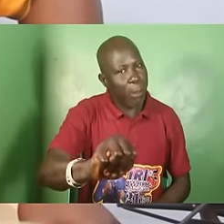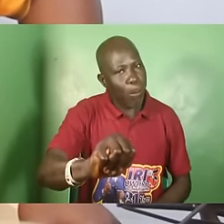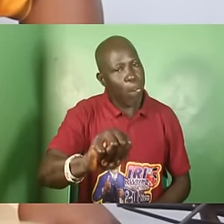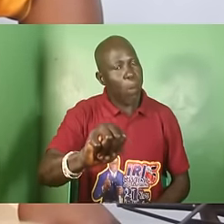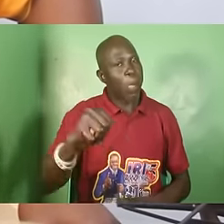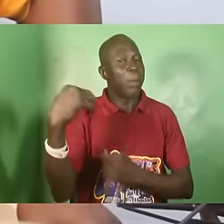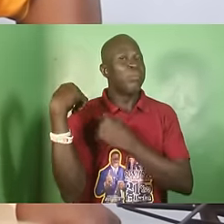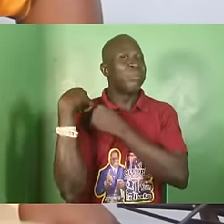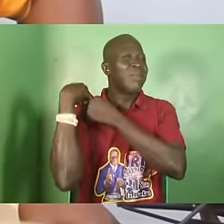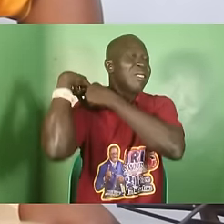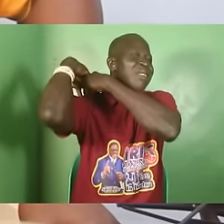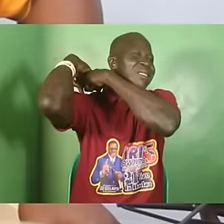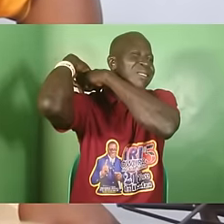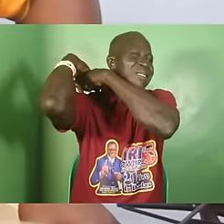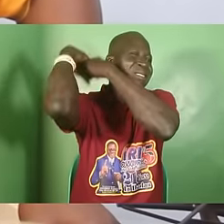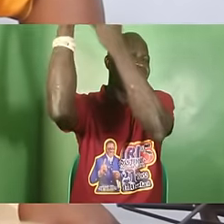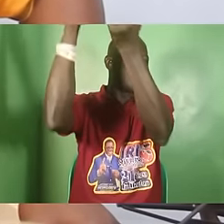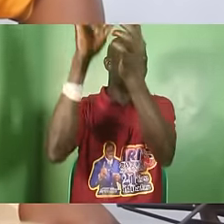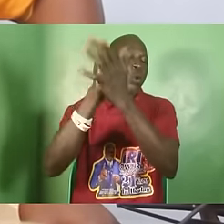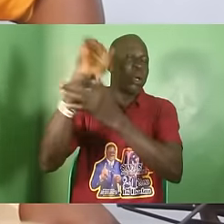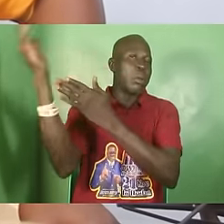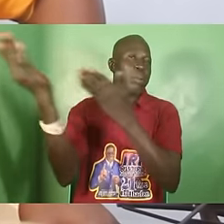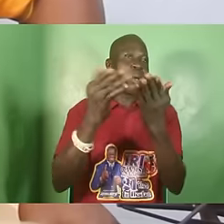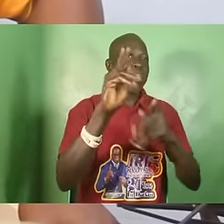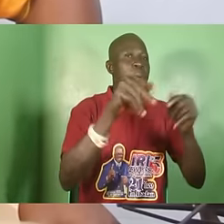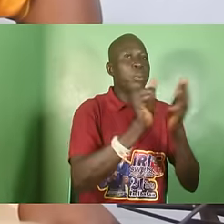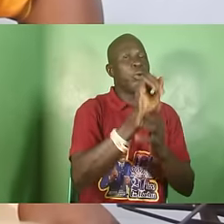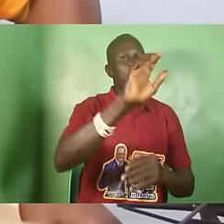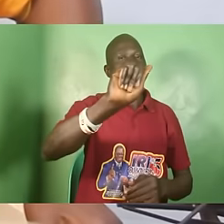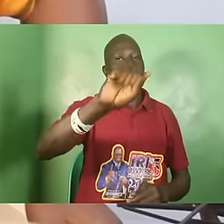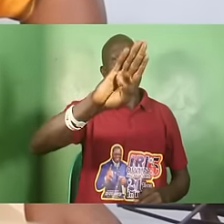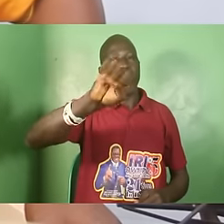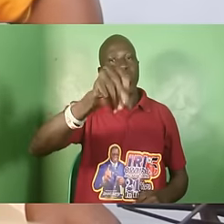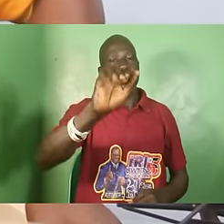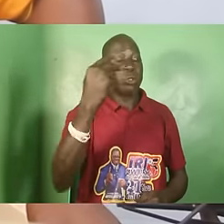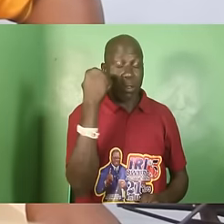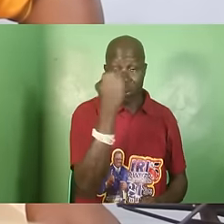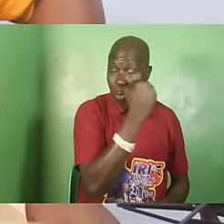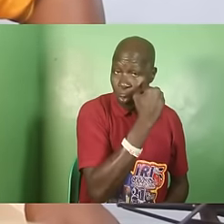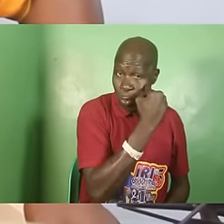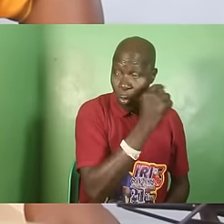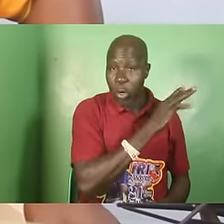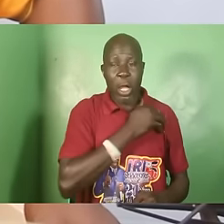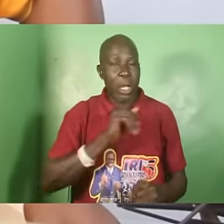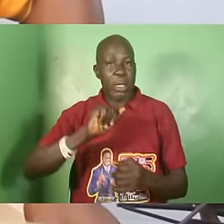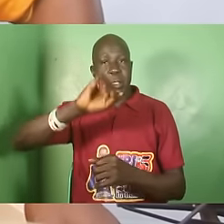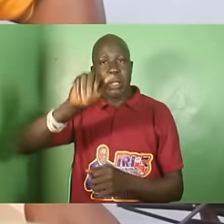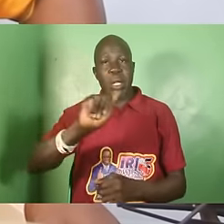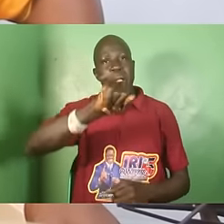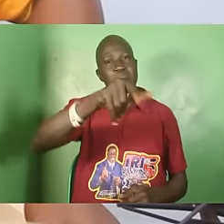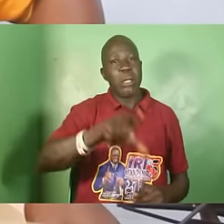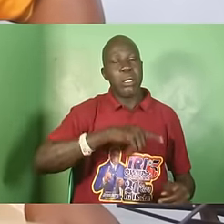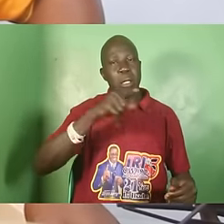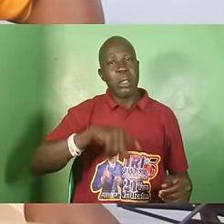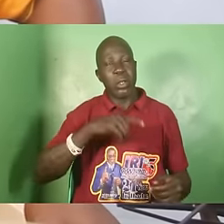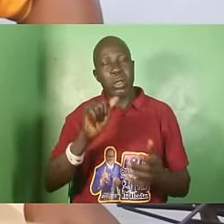Lajo ta ma ko awon eyan lo si Abuja. See, they have been taking people to Abuja for their eyes and Lagos. Sorry, for their feet. It's not day.